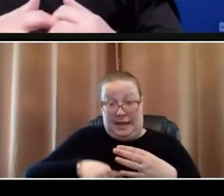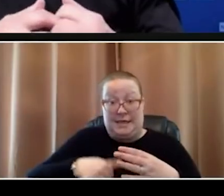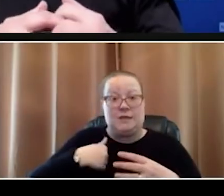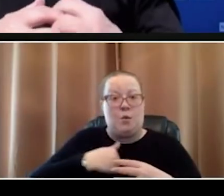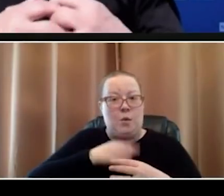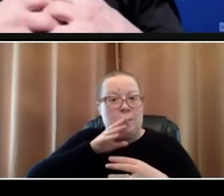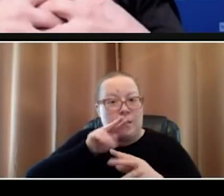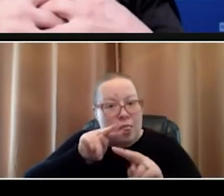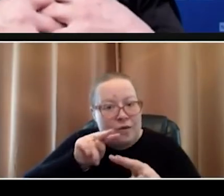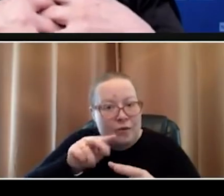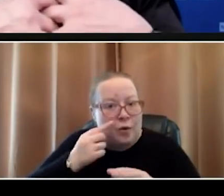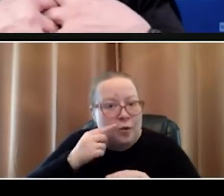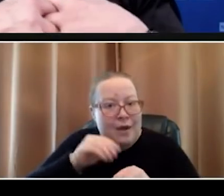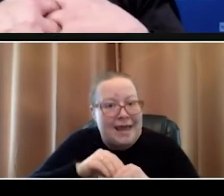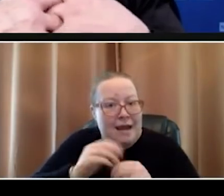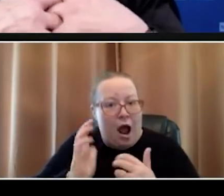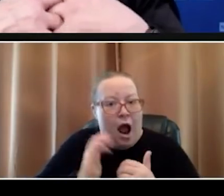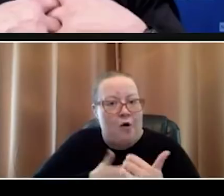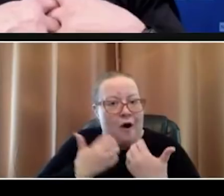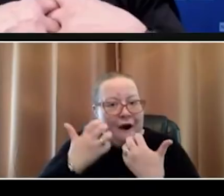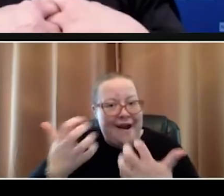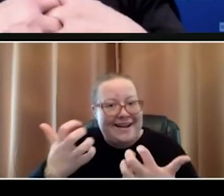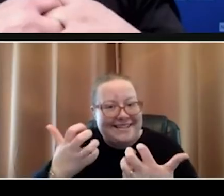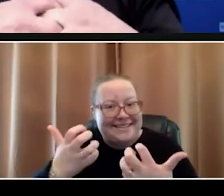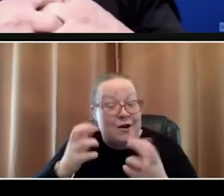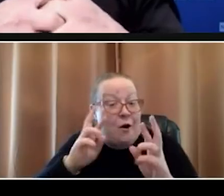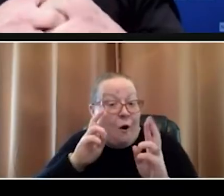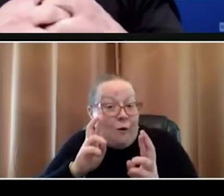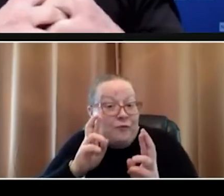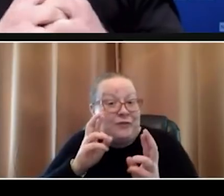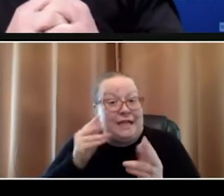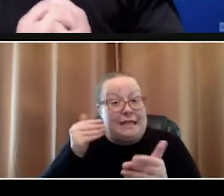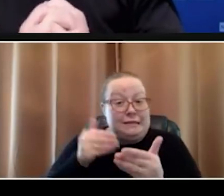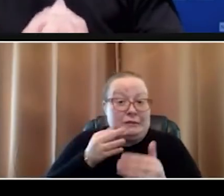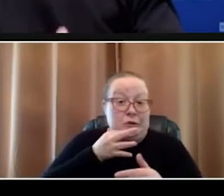audiences. So we hopefully sooner rather than later.